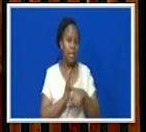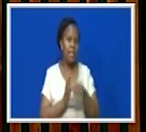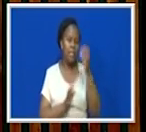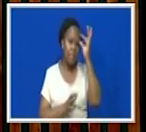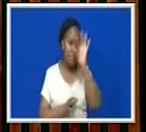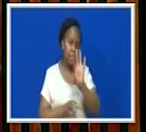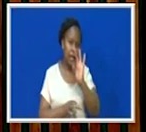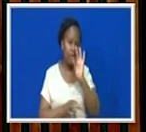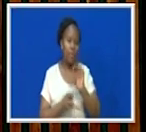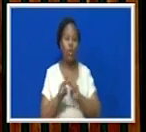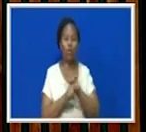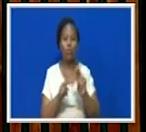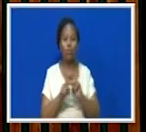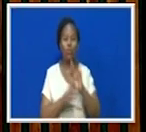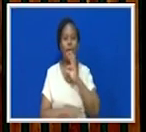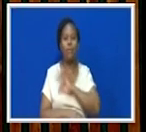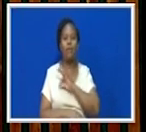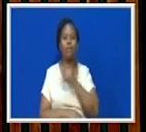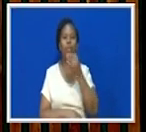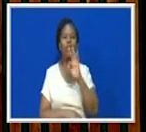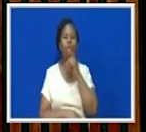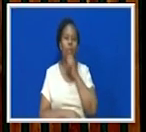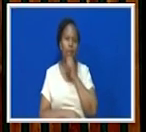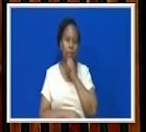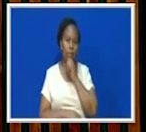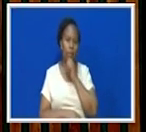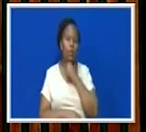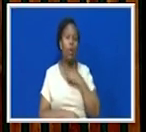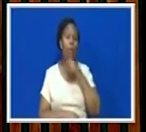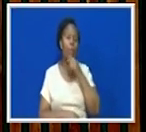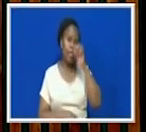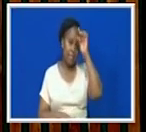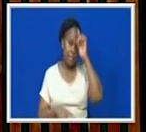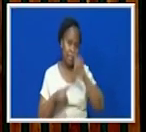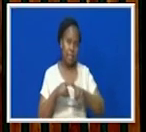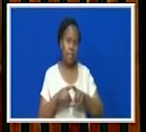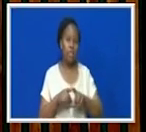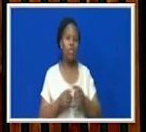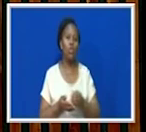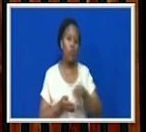used towards the benefit of man. So man decided to domesticate them.